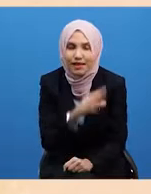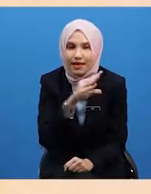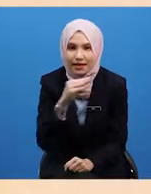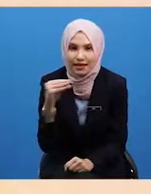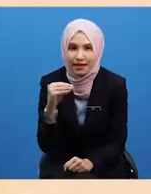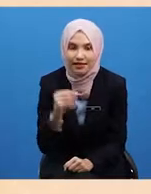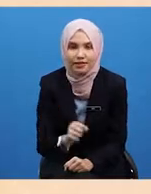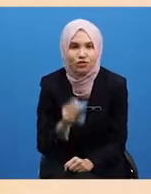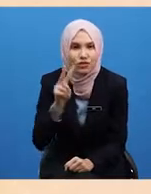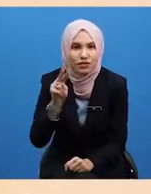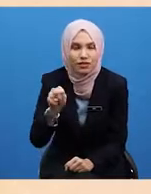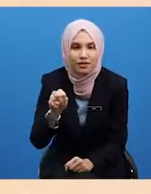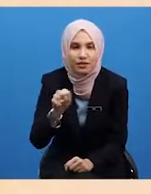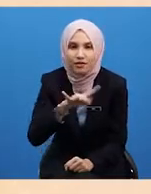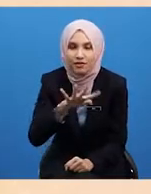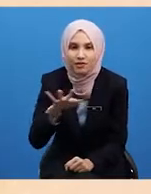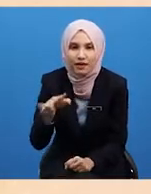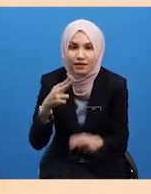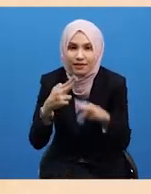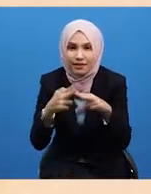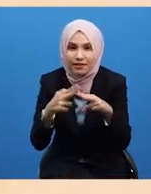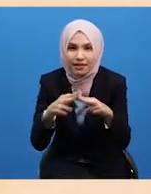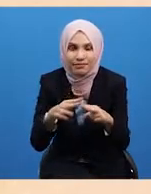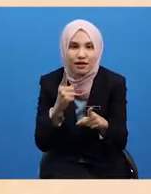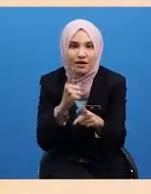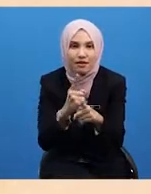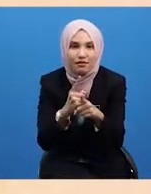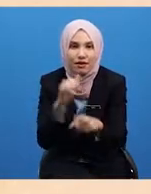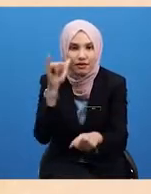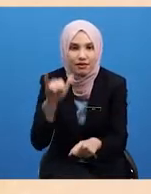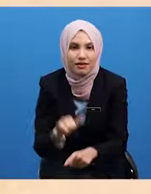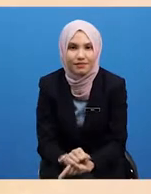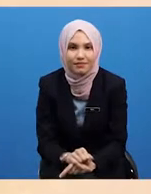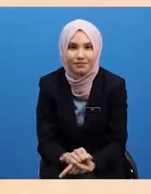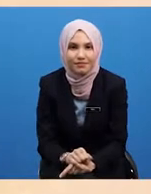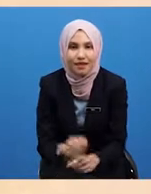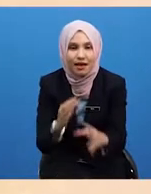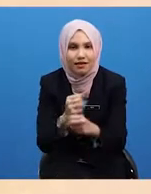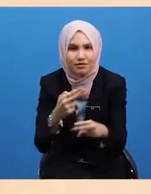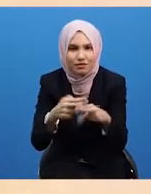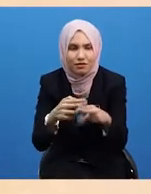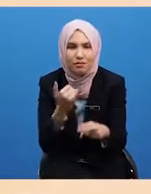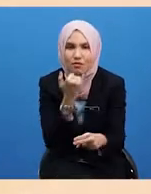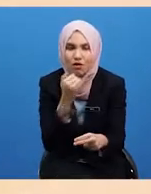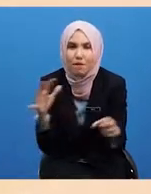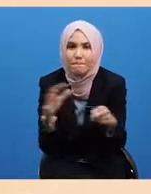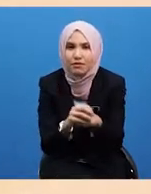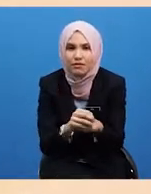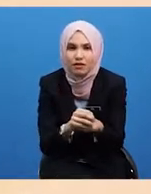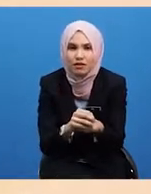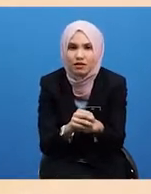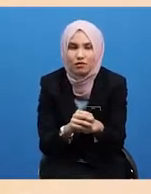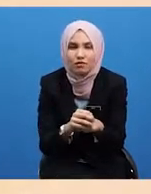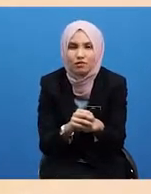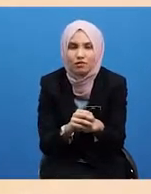And you need to spell their names correctly. Getting their names wrong or mixed up